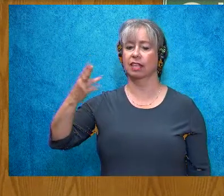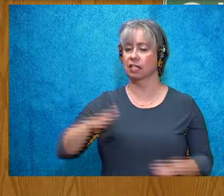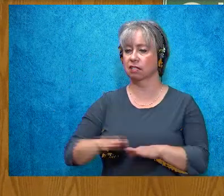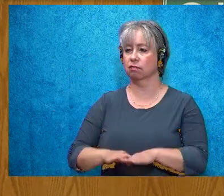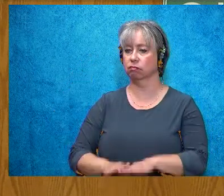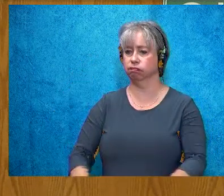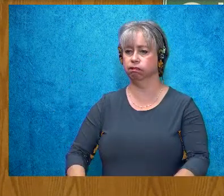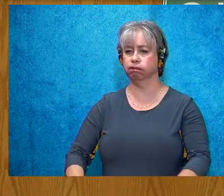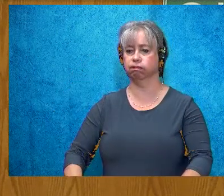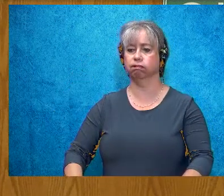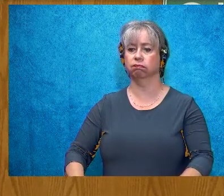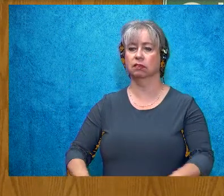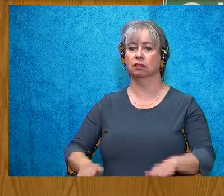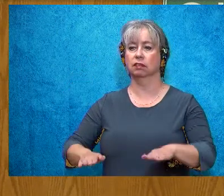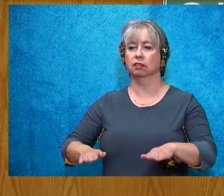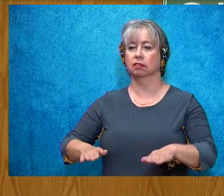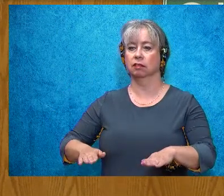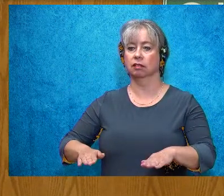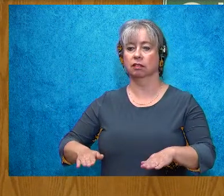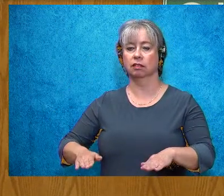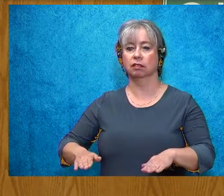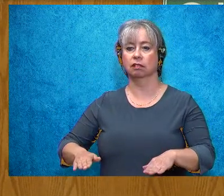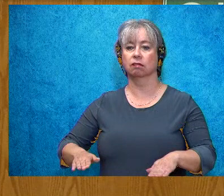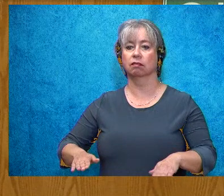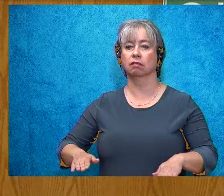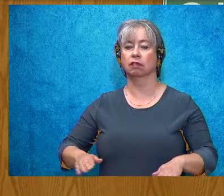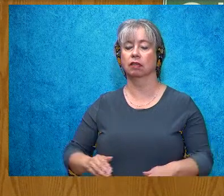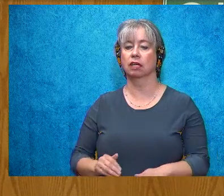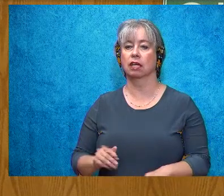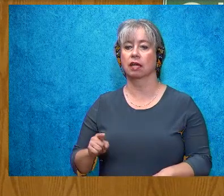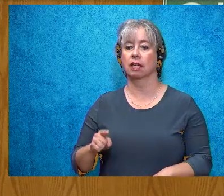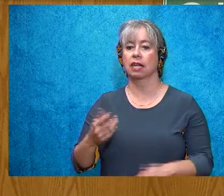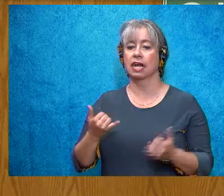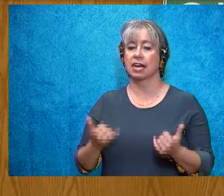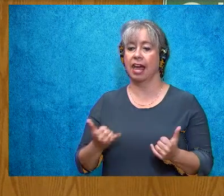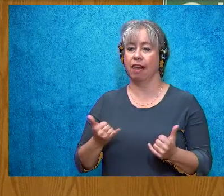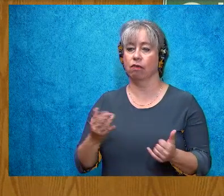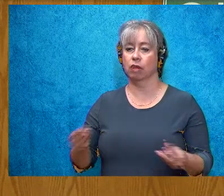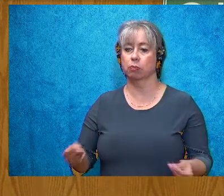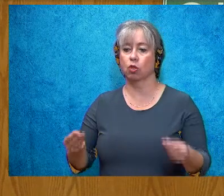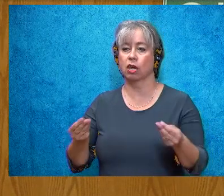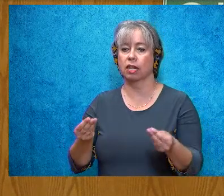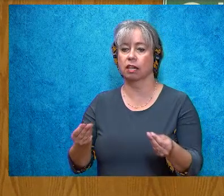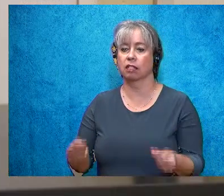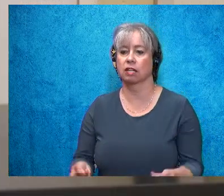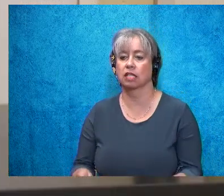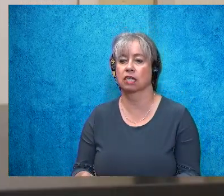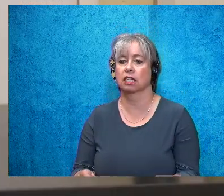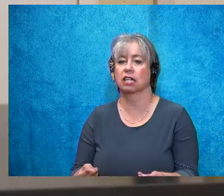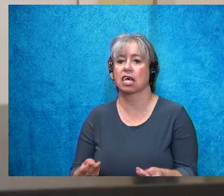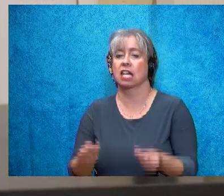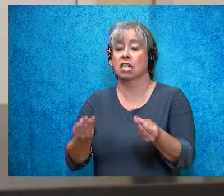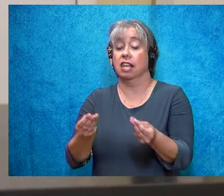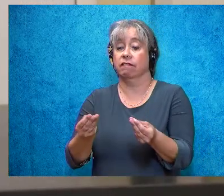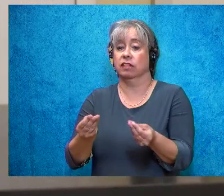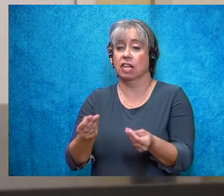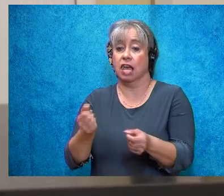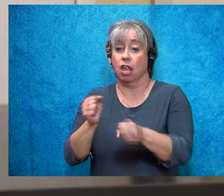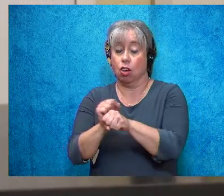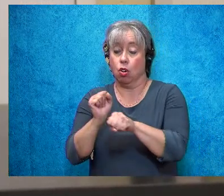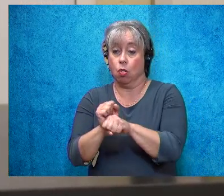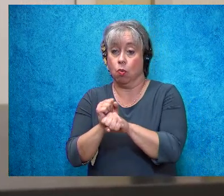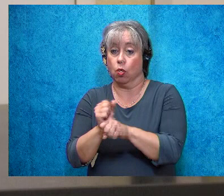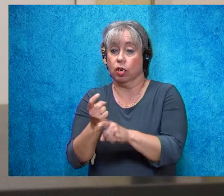work into this book, and I'm going to lift it up, and now I have done some work against